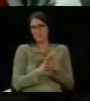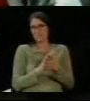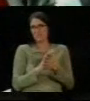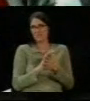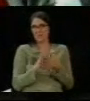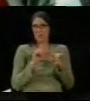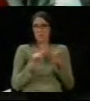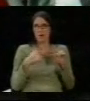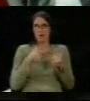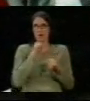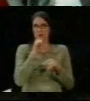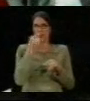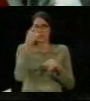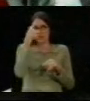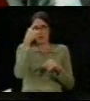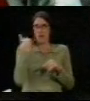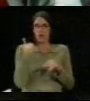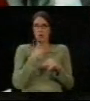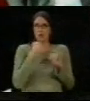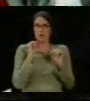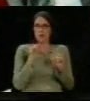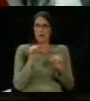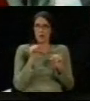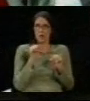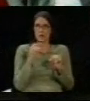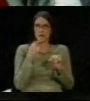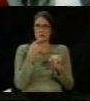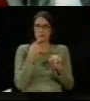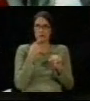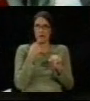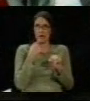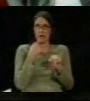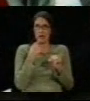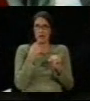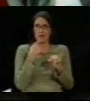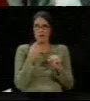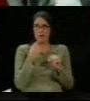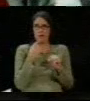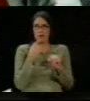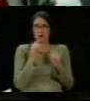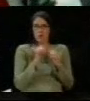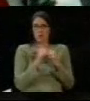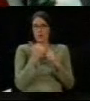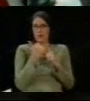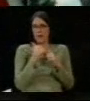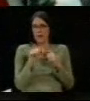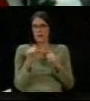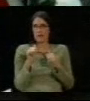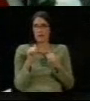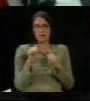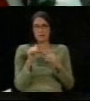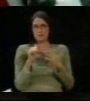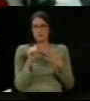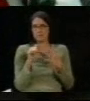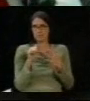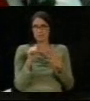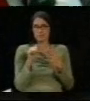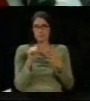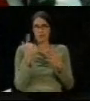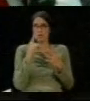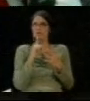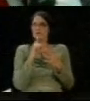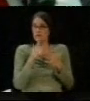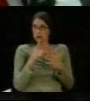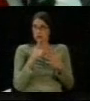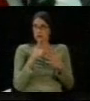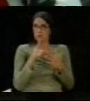And I don't think that we can say with any degree of certainty that